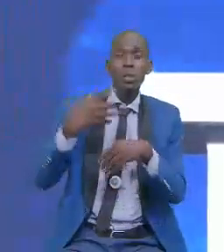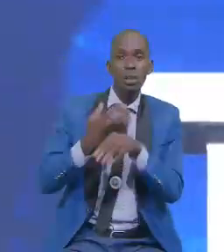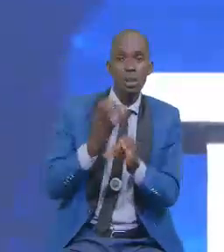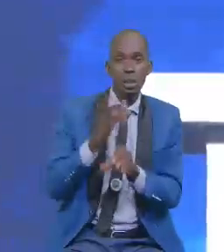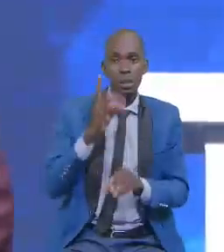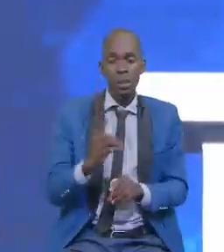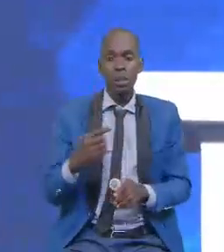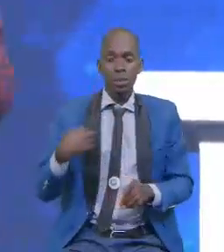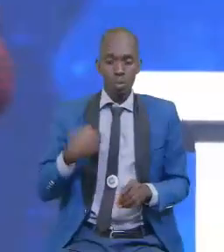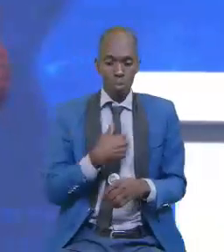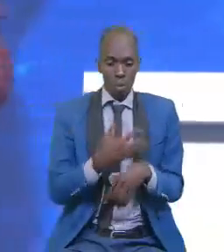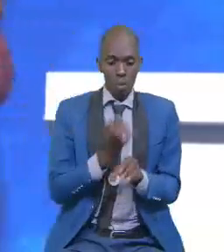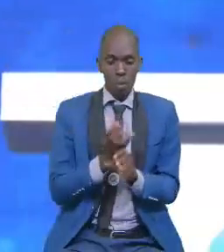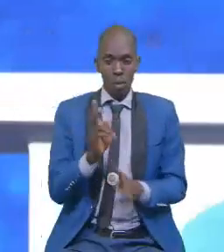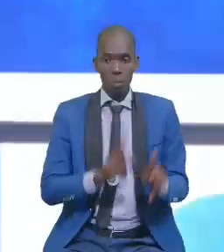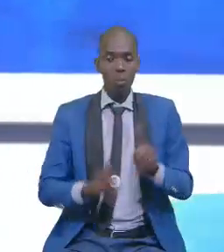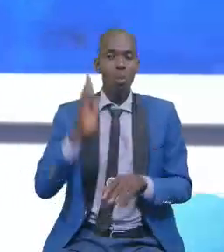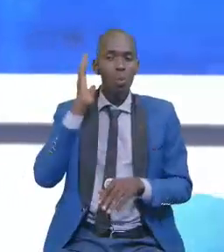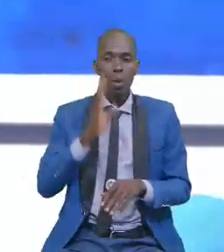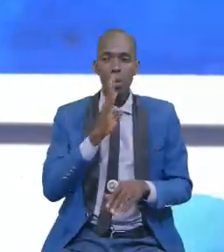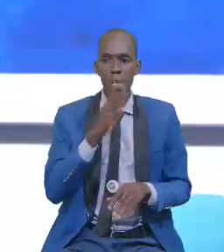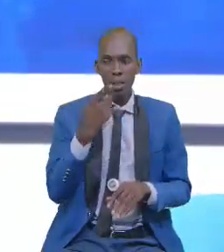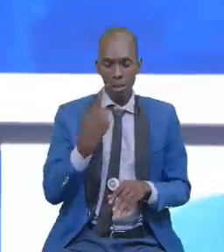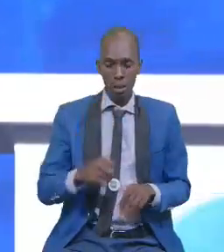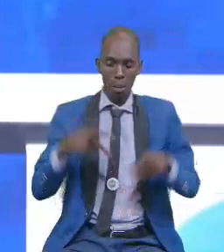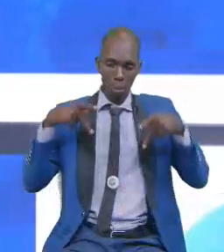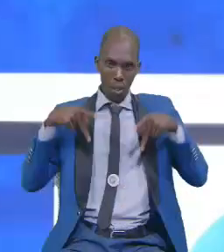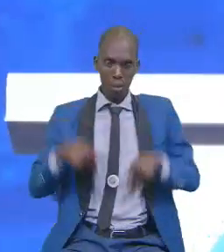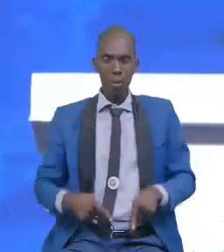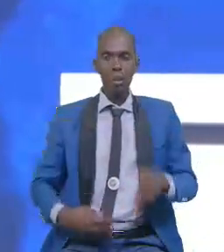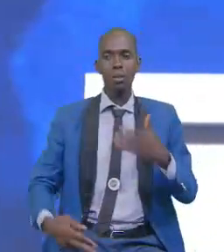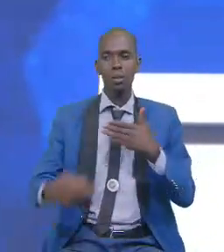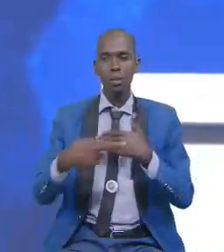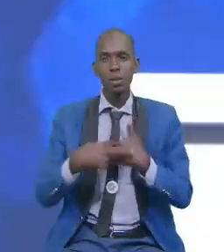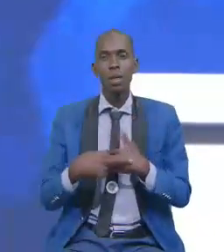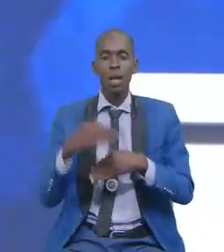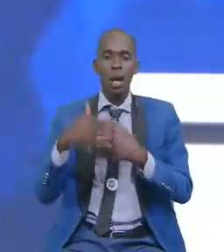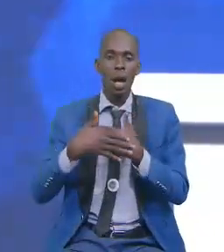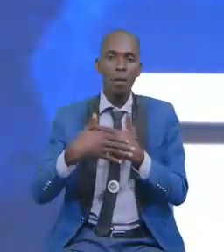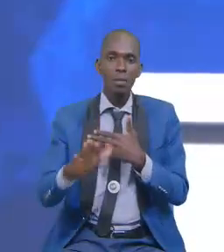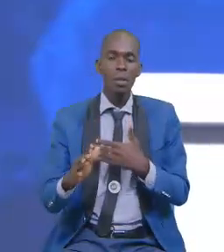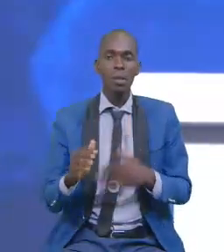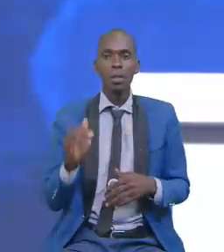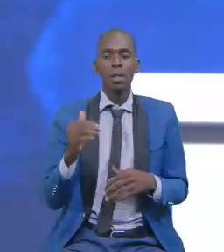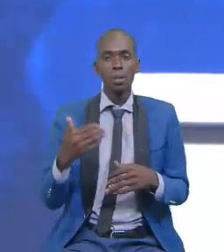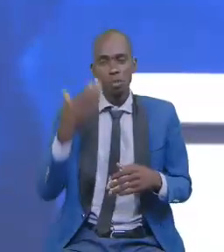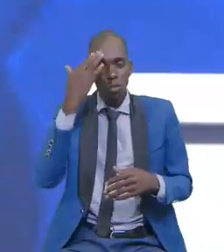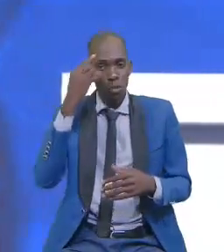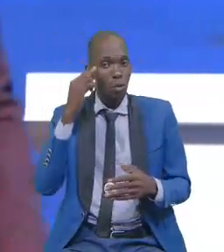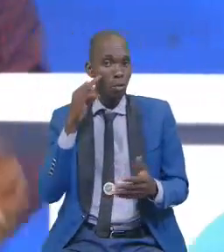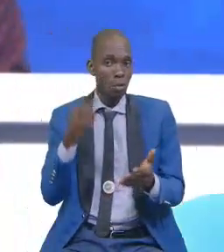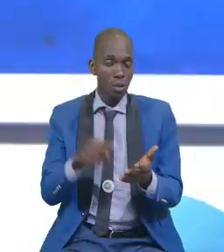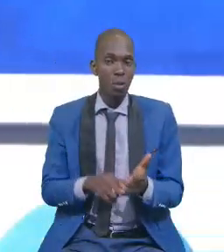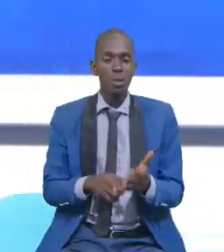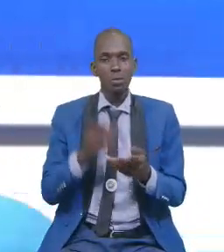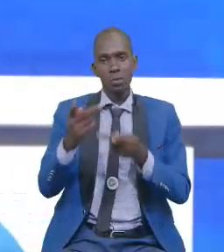recreated man could be. The personal restoration after an acknowledged